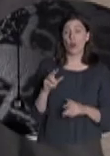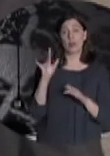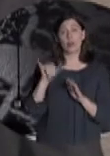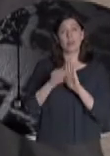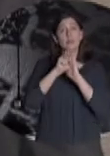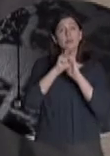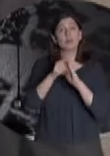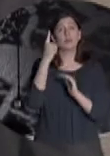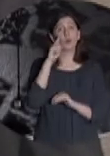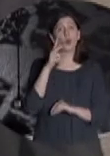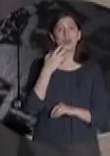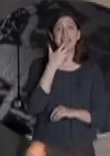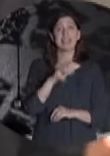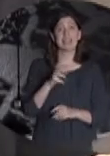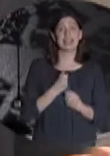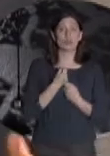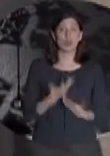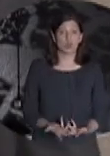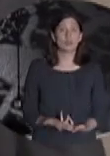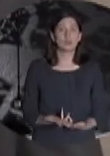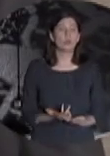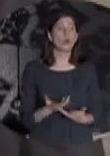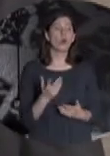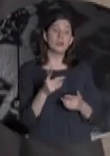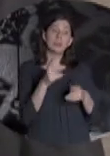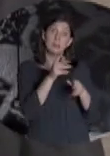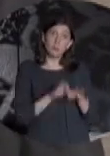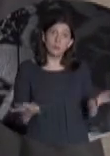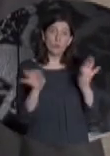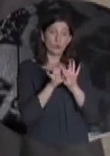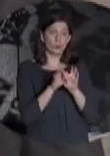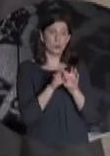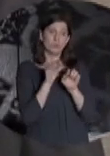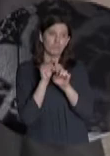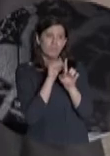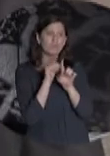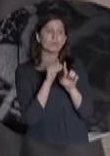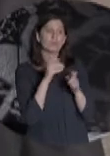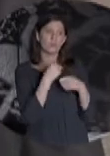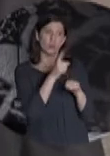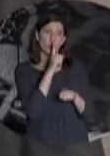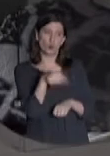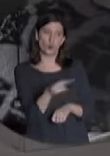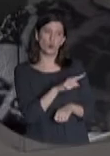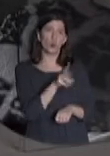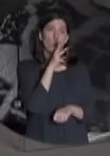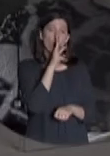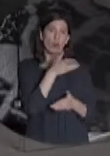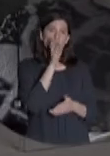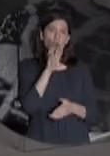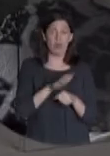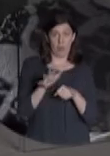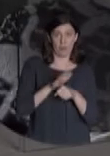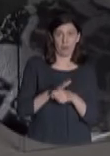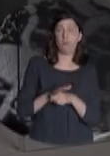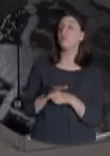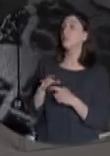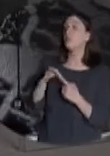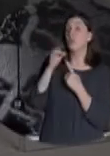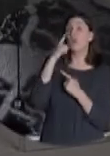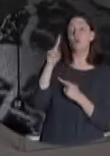heat dehydration. And so it's very important for all those groups to make sure that you're being aware of them and monitoring them too. And especially with pets and